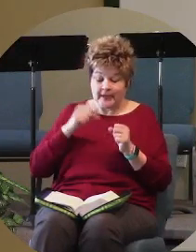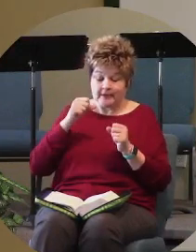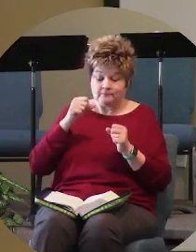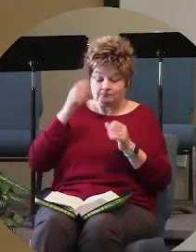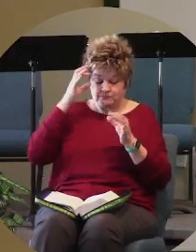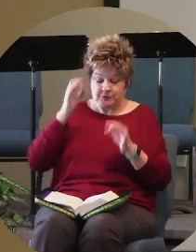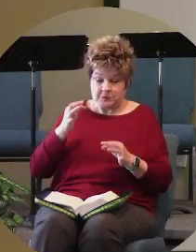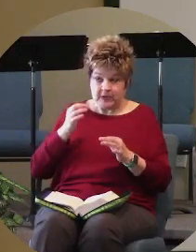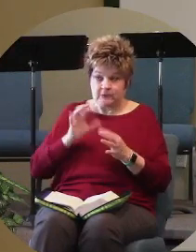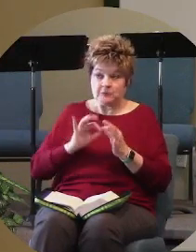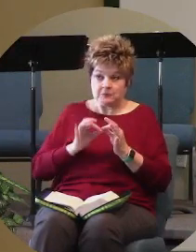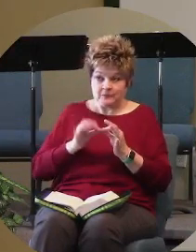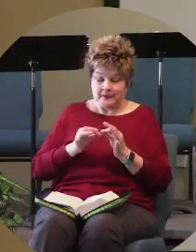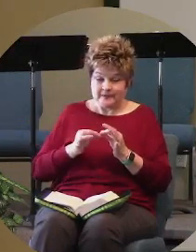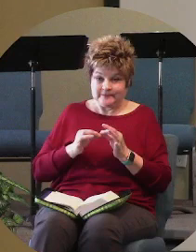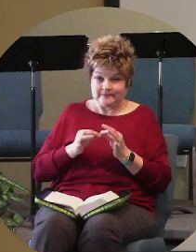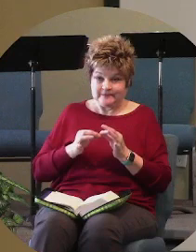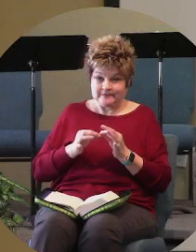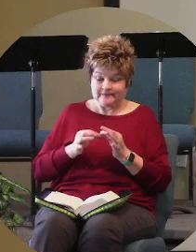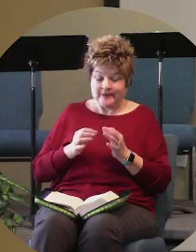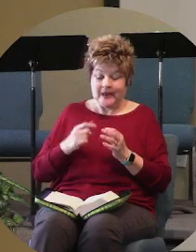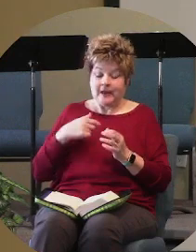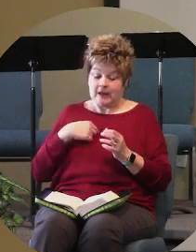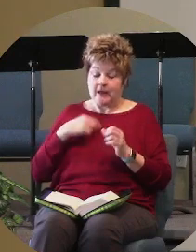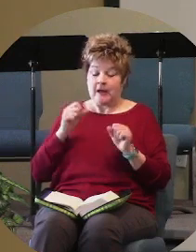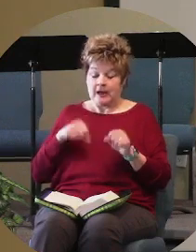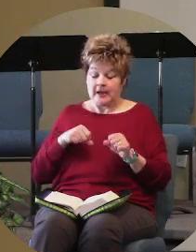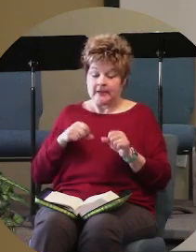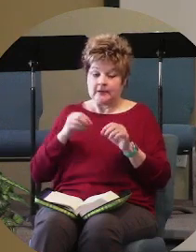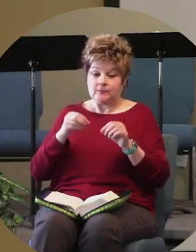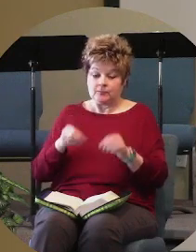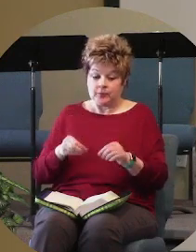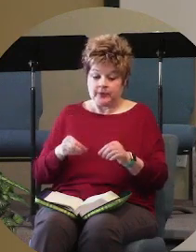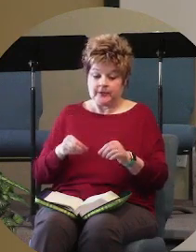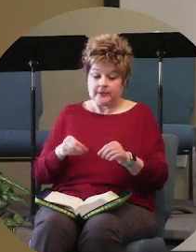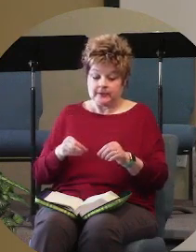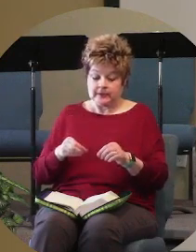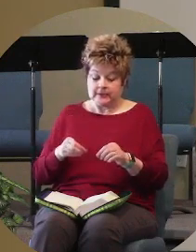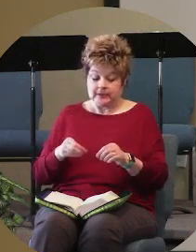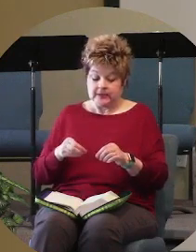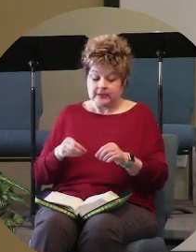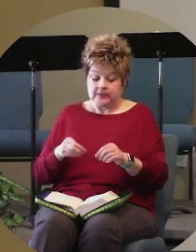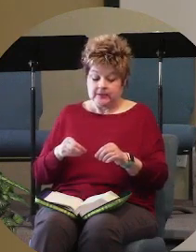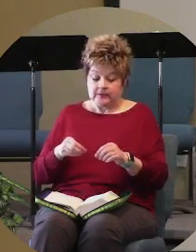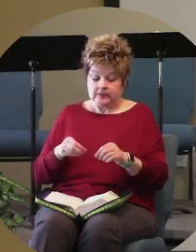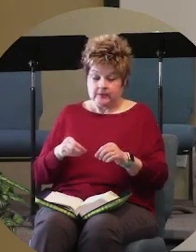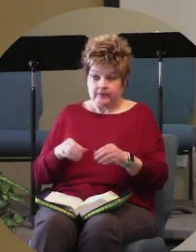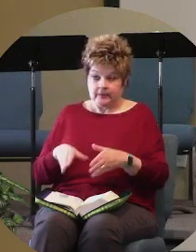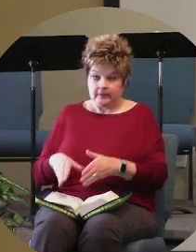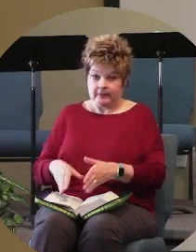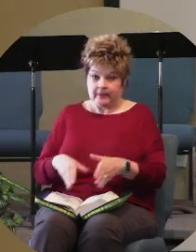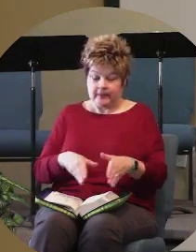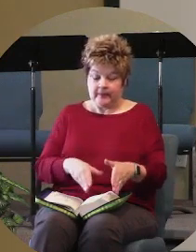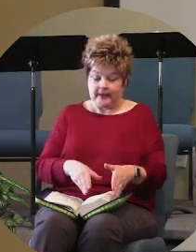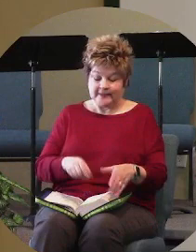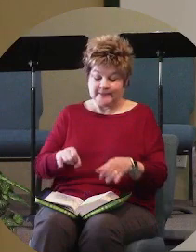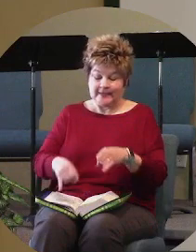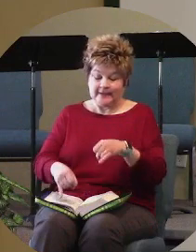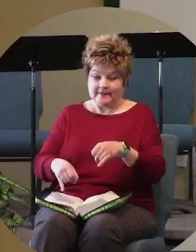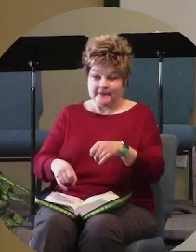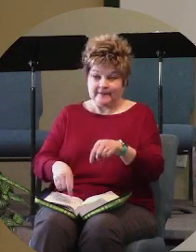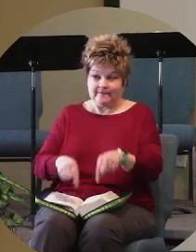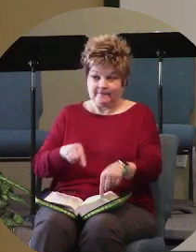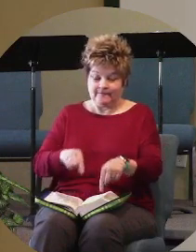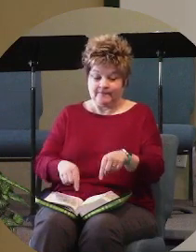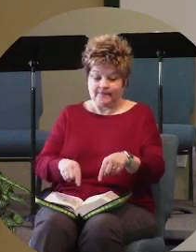interpretation is. I can put legs and feet to this. And God says, you